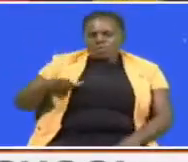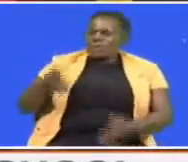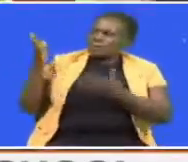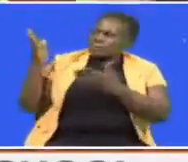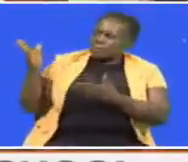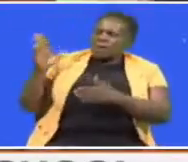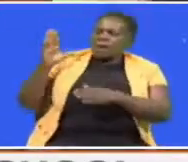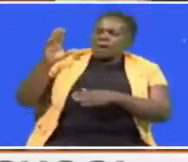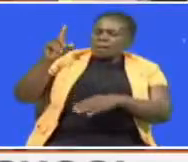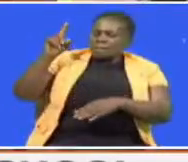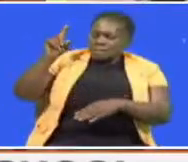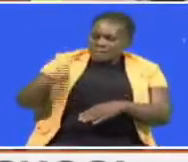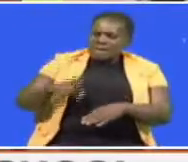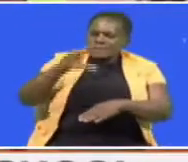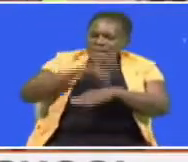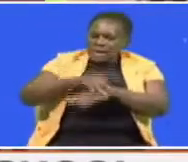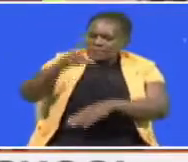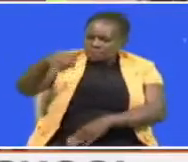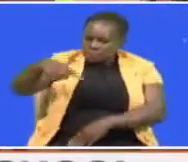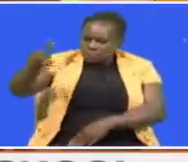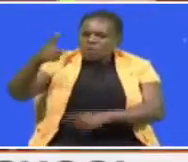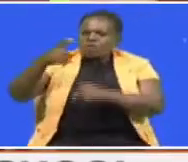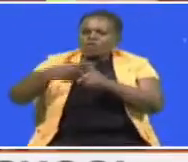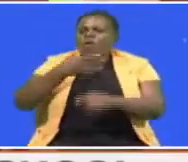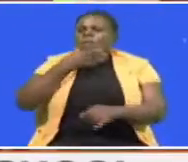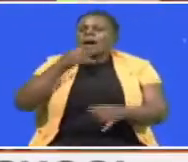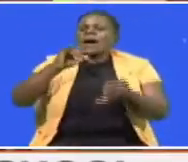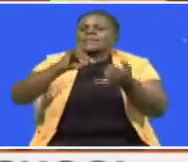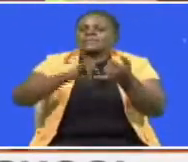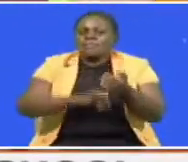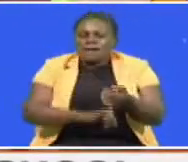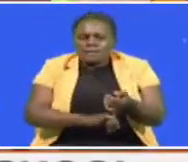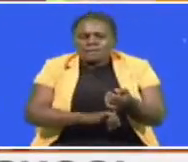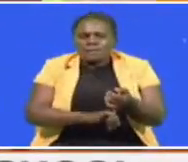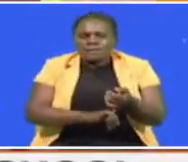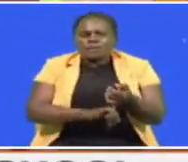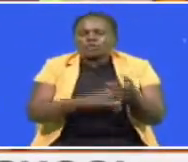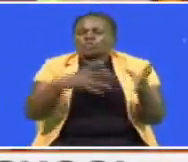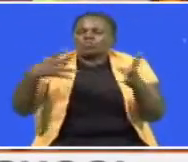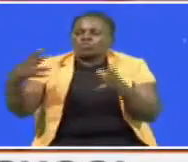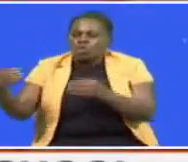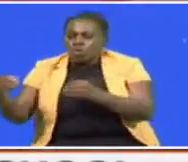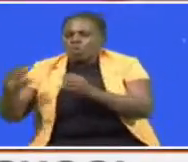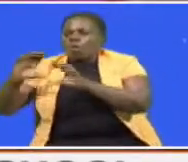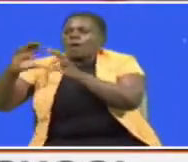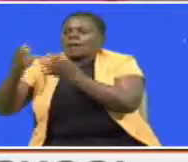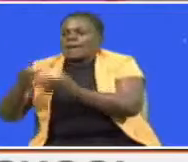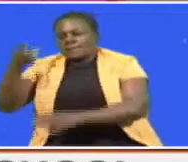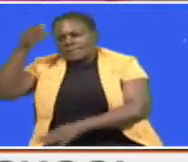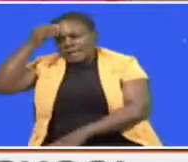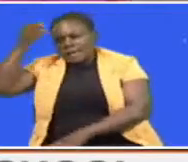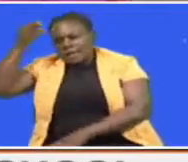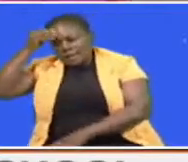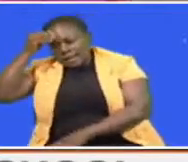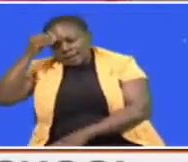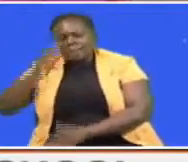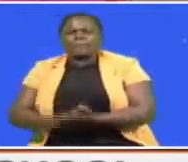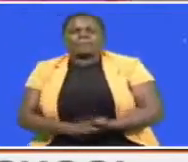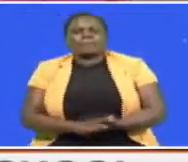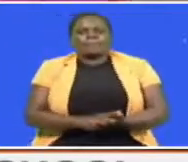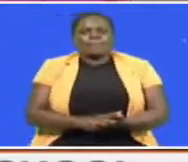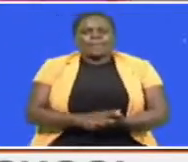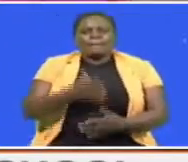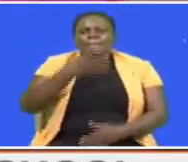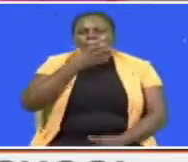to get permission from their husbands and male relatives to attend the literacy classes. So engaging